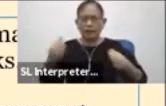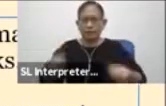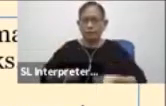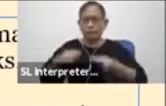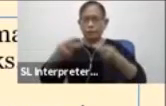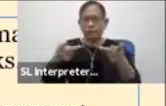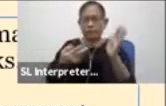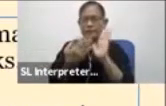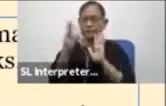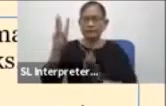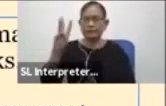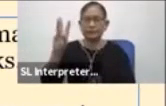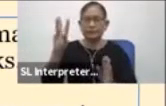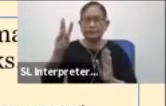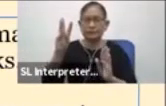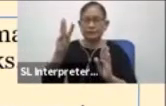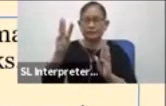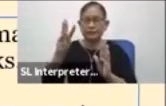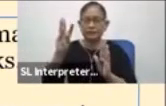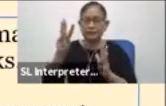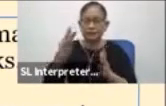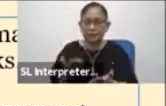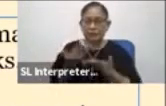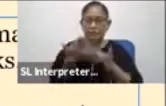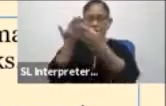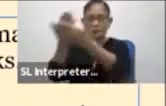put in the report.